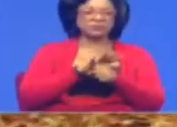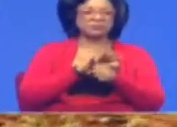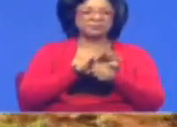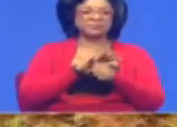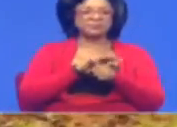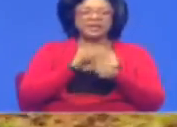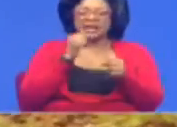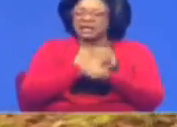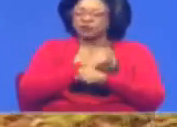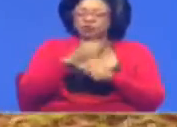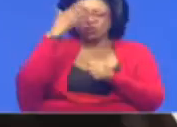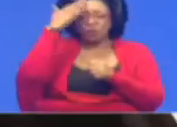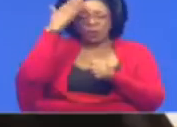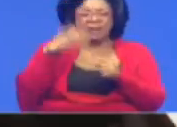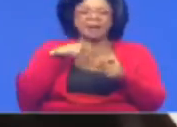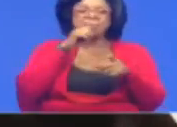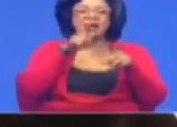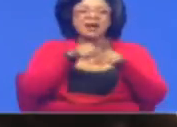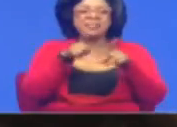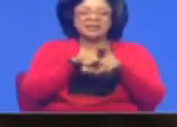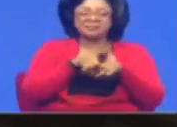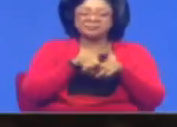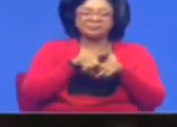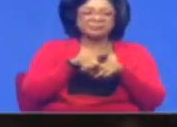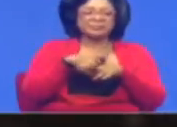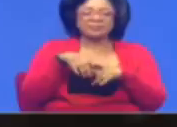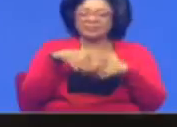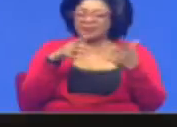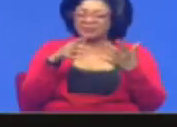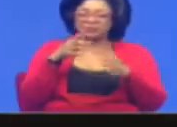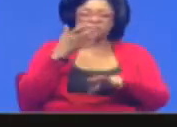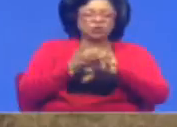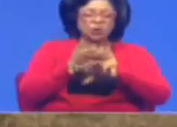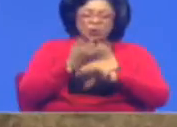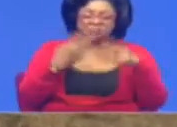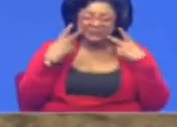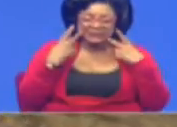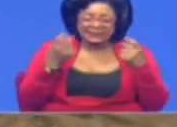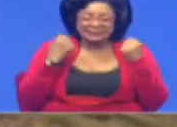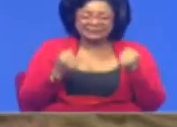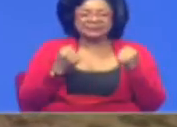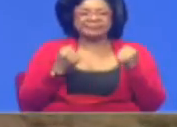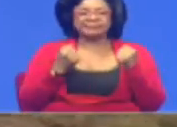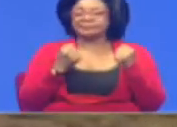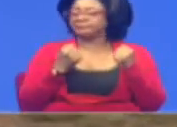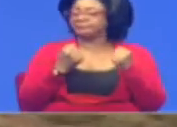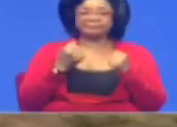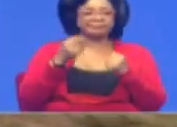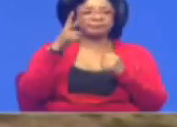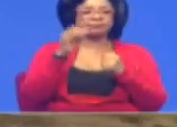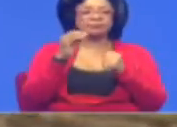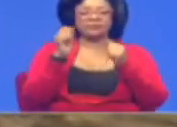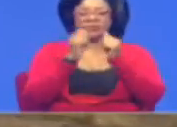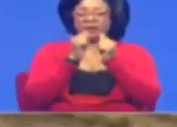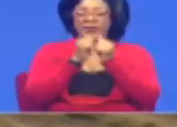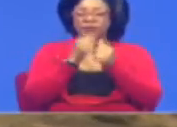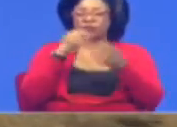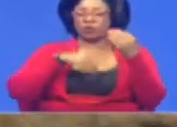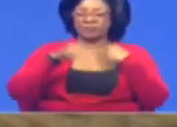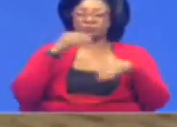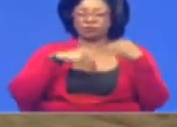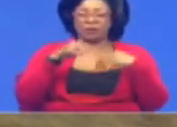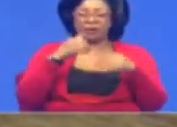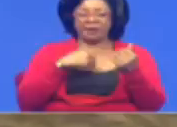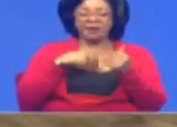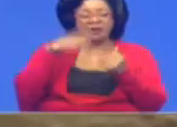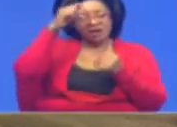grave. Ata slab yenye, I can't see it. It's quite sad, eh? In 2010, a corruption scandal saw government officials